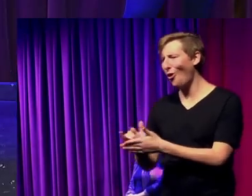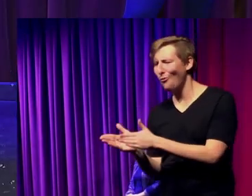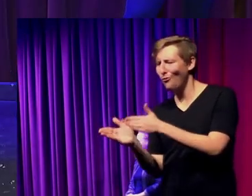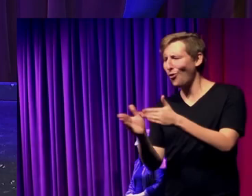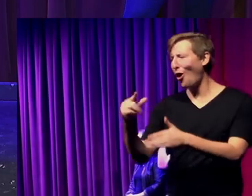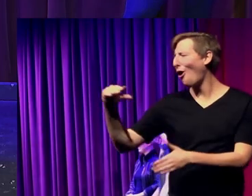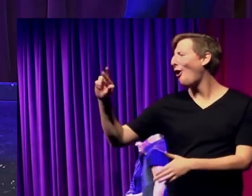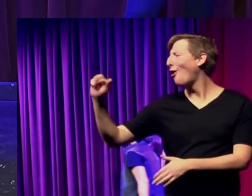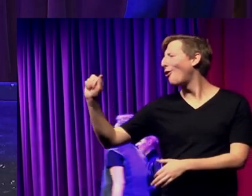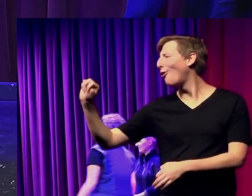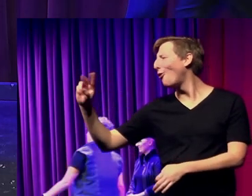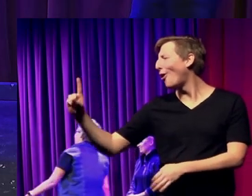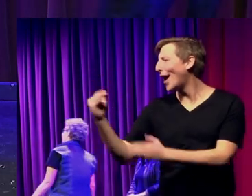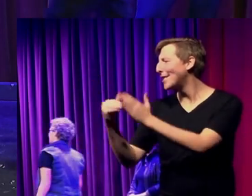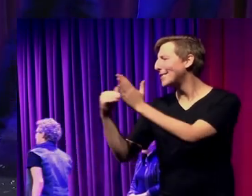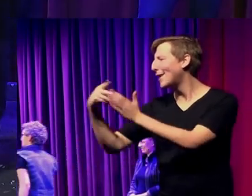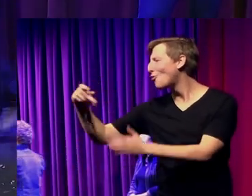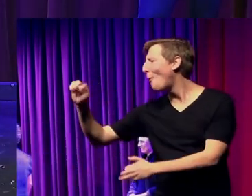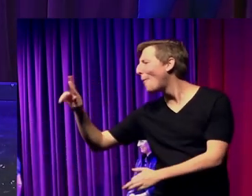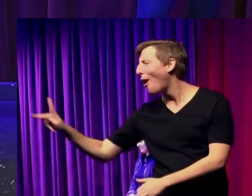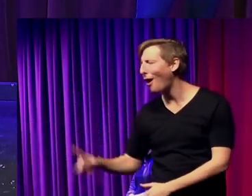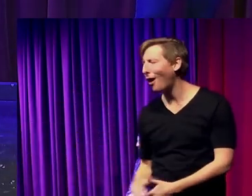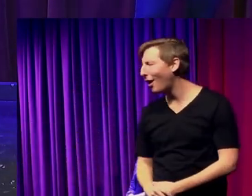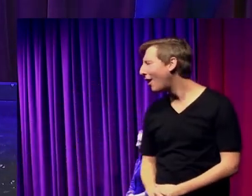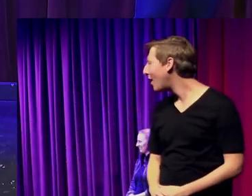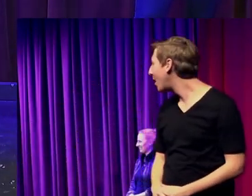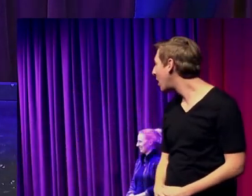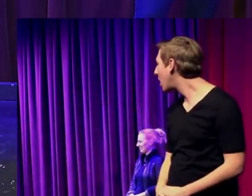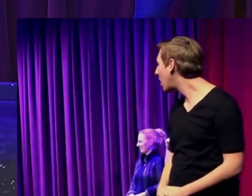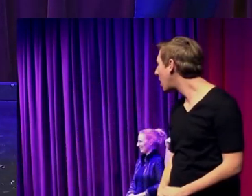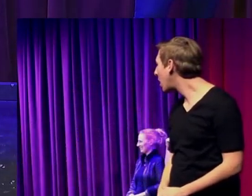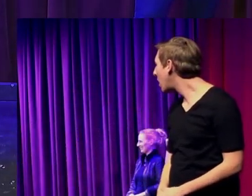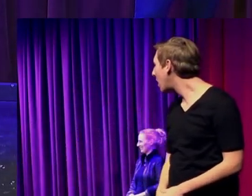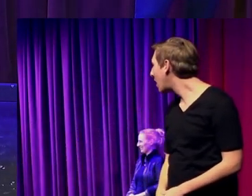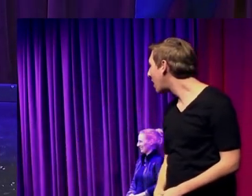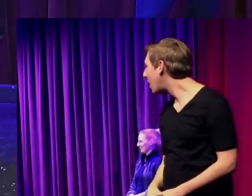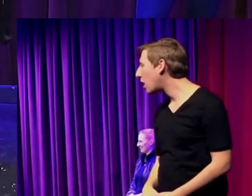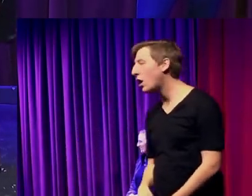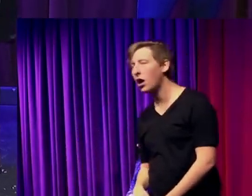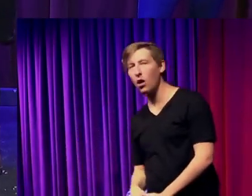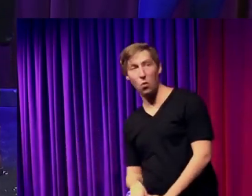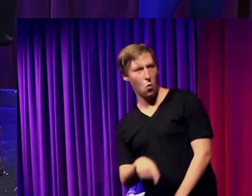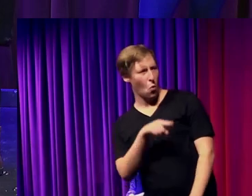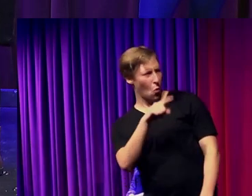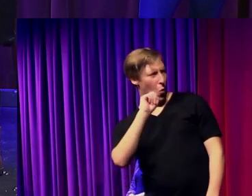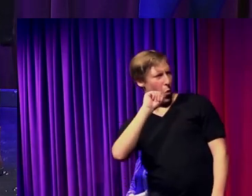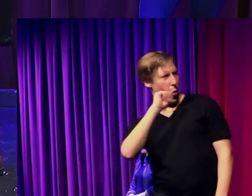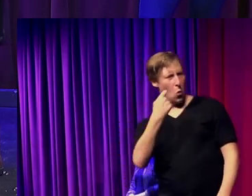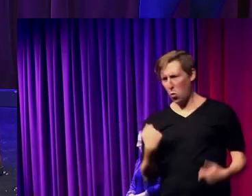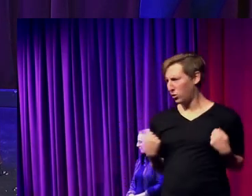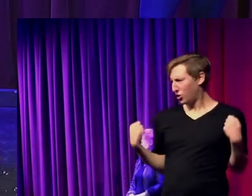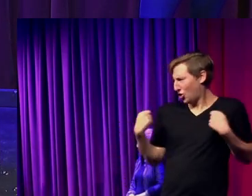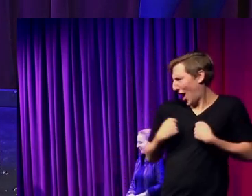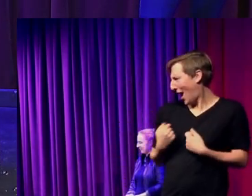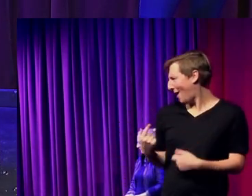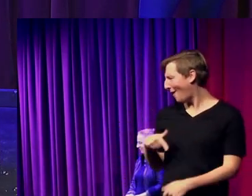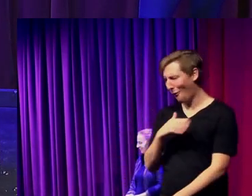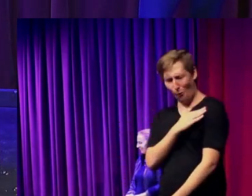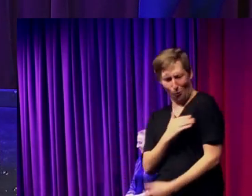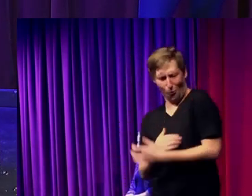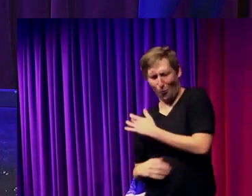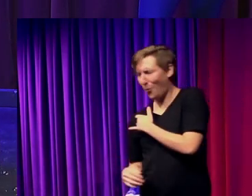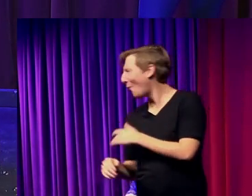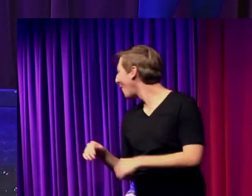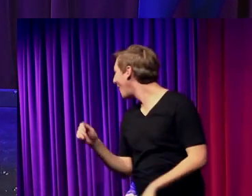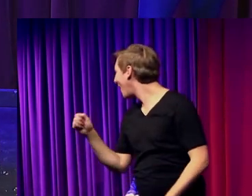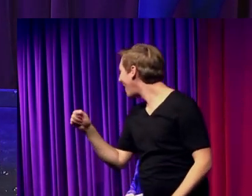You gotta tell her about us. I'm gonna tell her. Yeah. Hey, sweet studs. Thank you. Hot studs. Don't hold on to that. Thanks, Mom. Hot studs. I